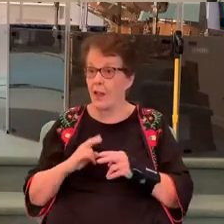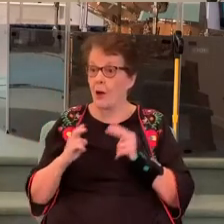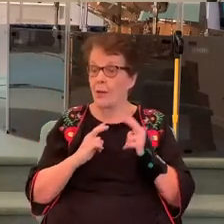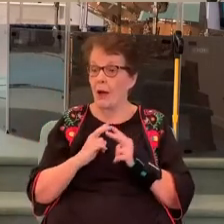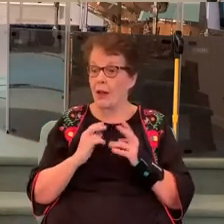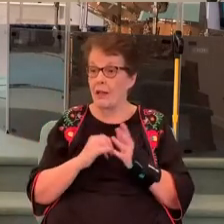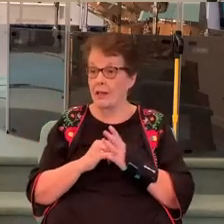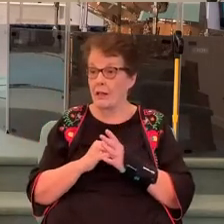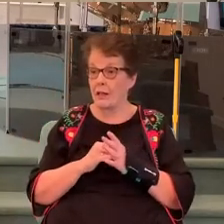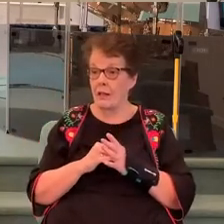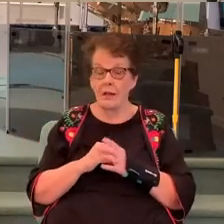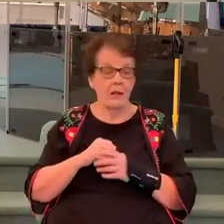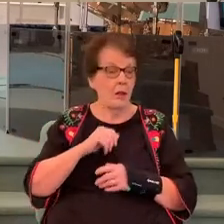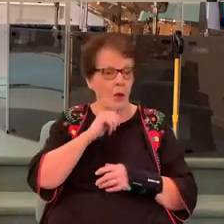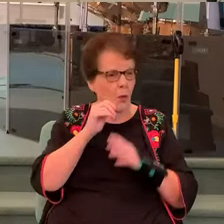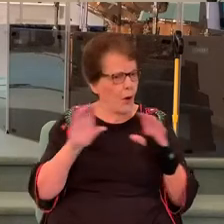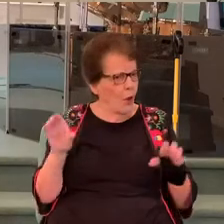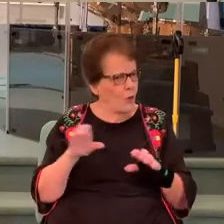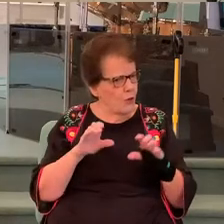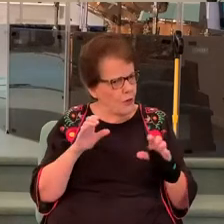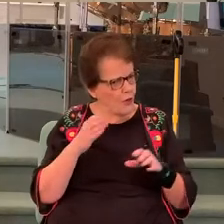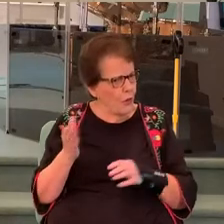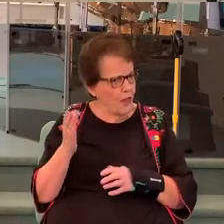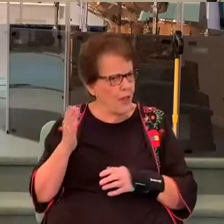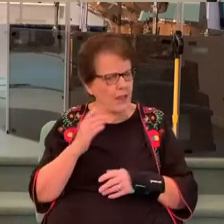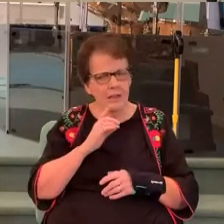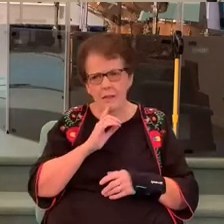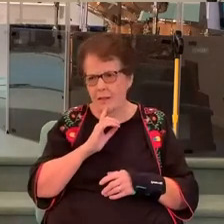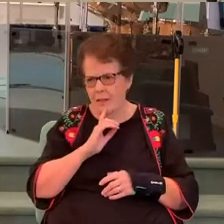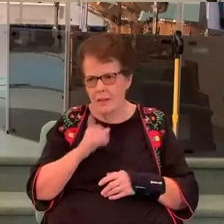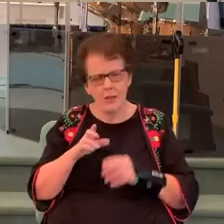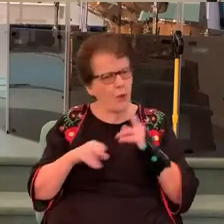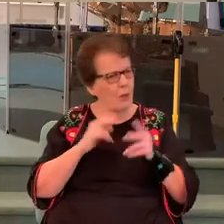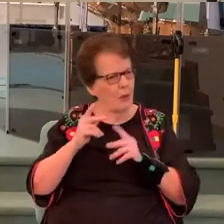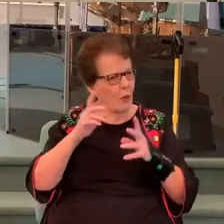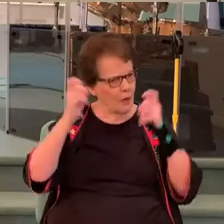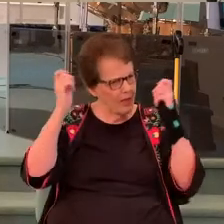things so that people will celebrate us, but doesn't it feel good to be appreciated?